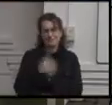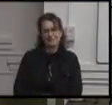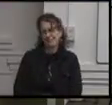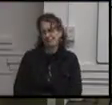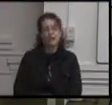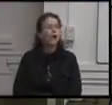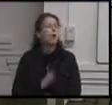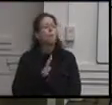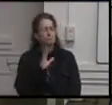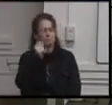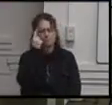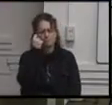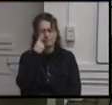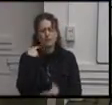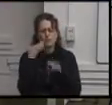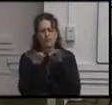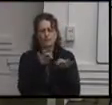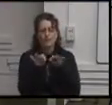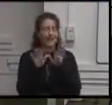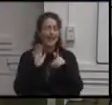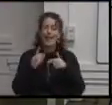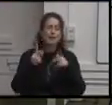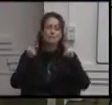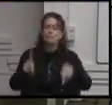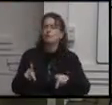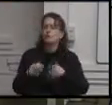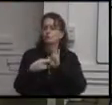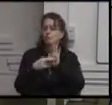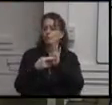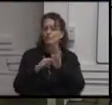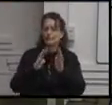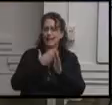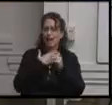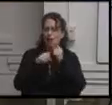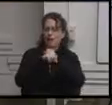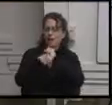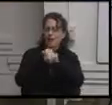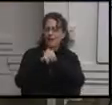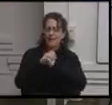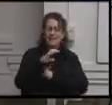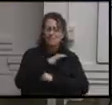our promotions committee was not able to stay. The